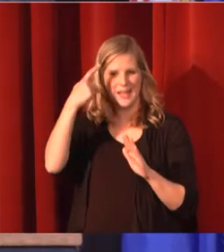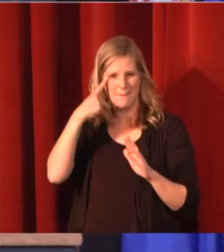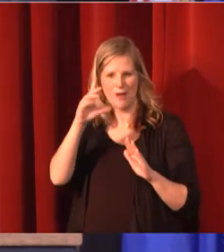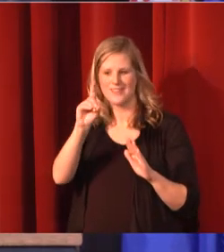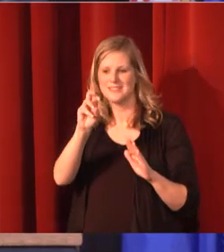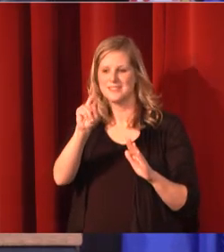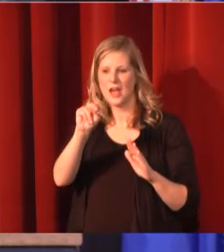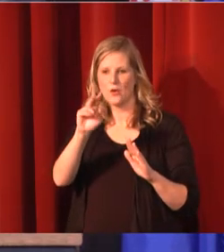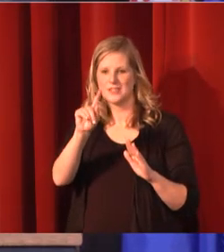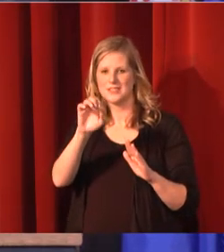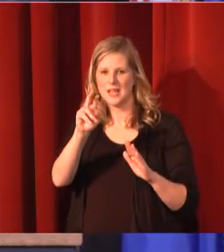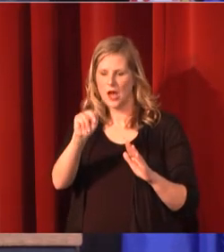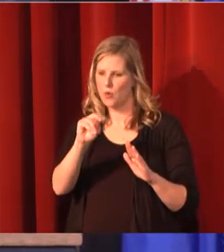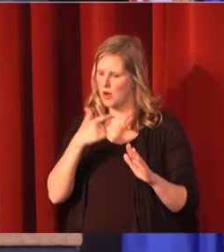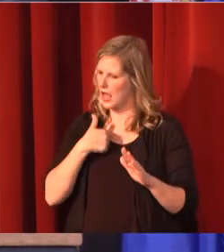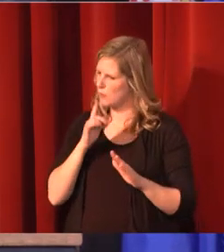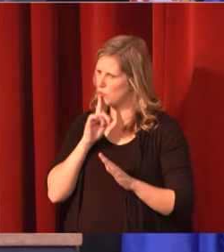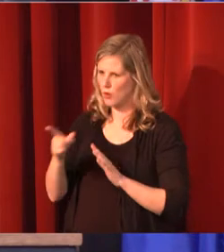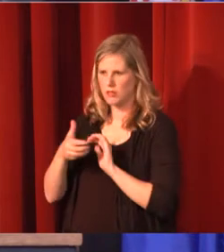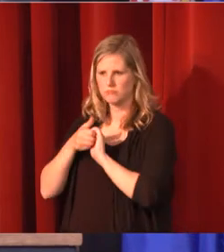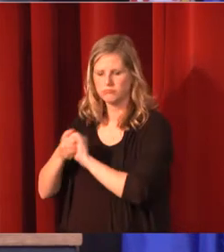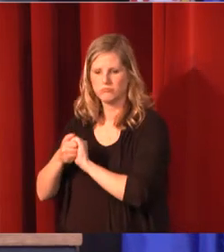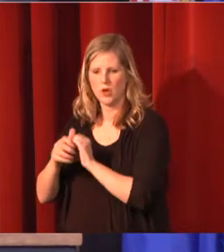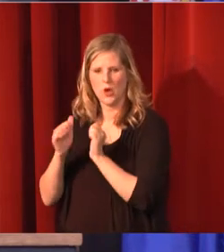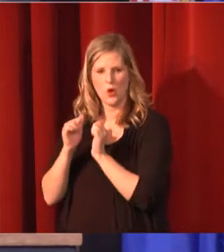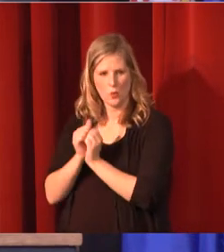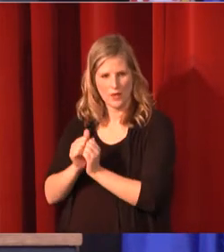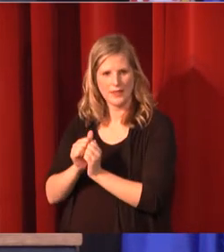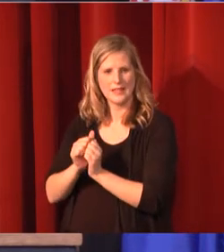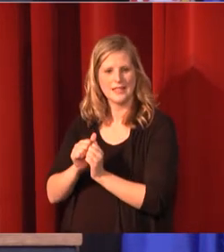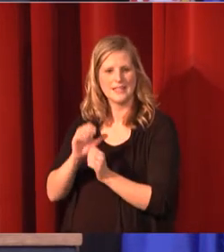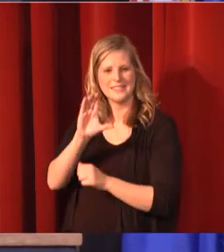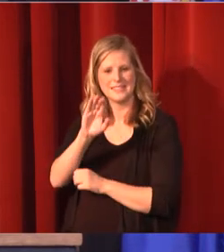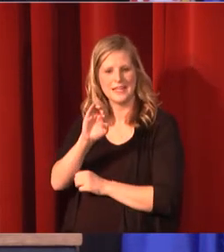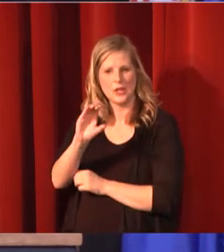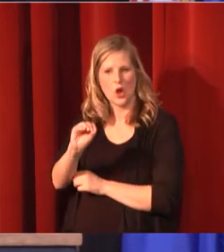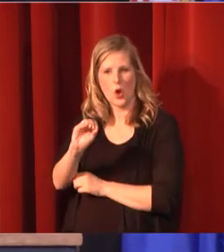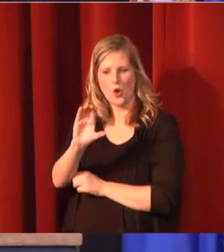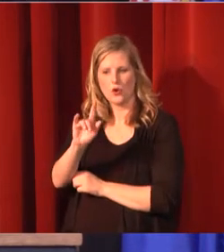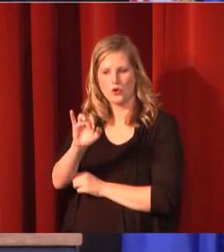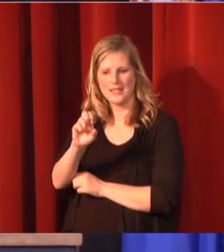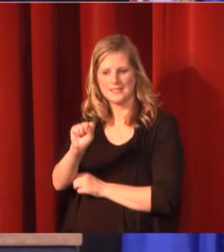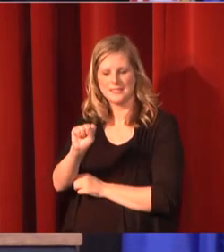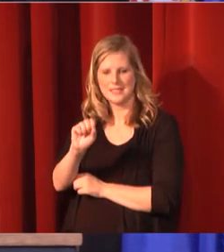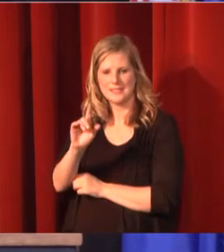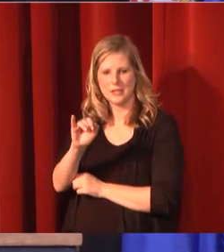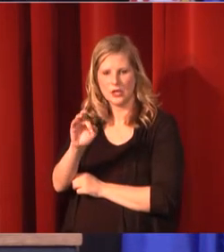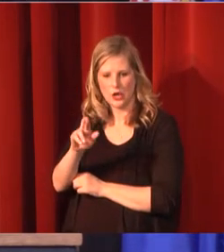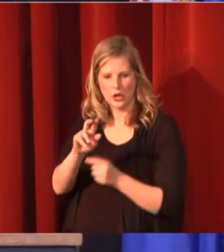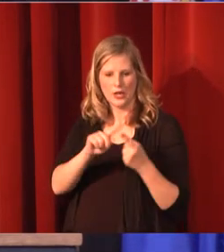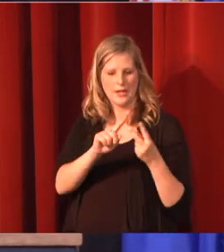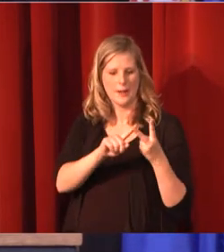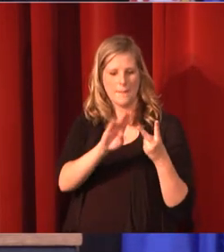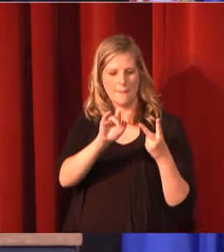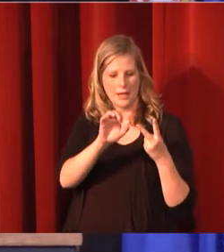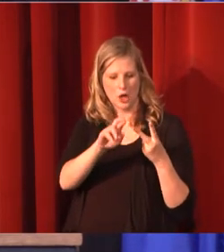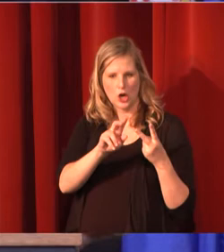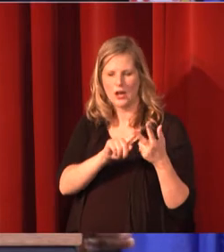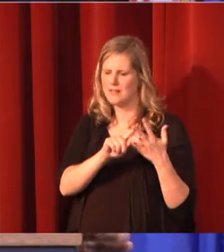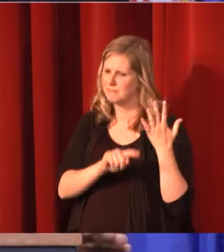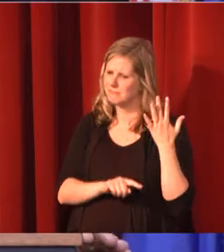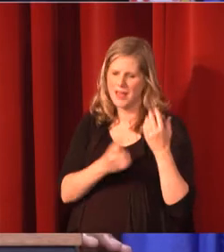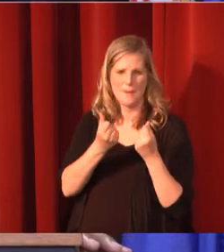lead in close partnership with securin CEO Chris Hilger Ecolab CEO Doug Baker and a number of